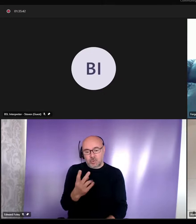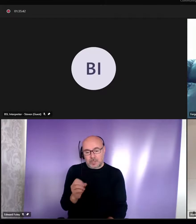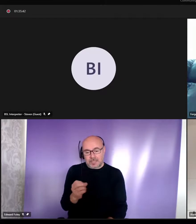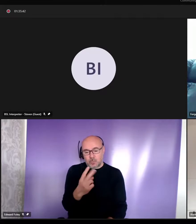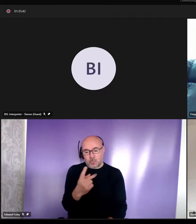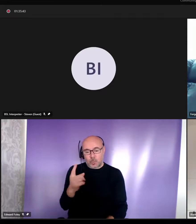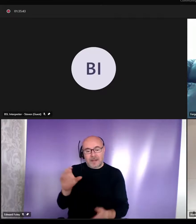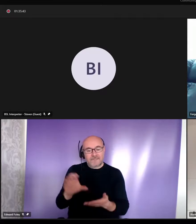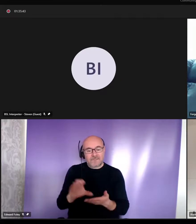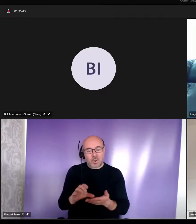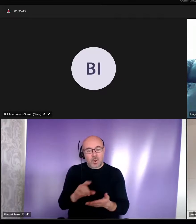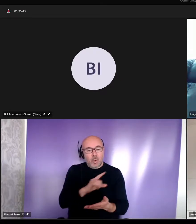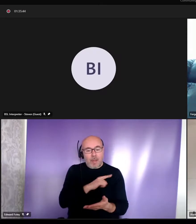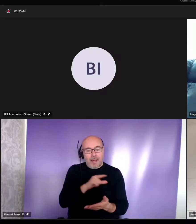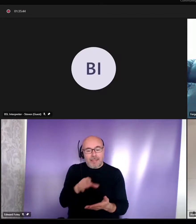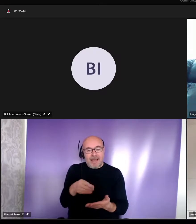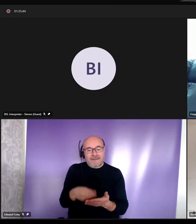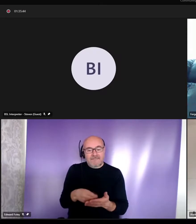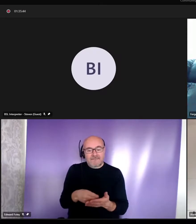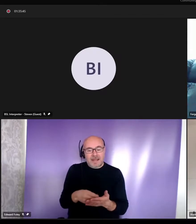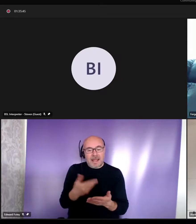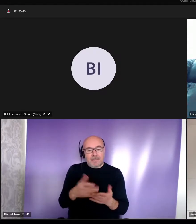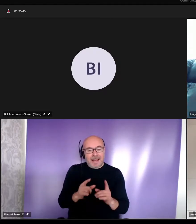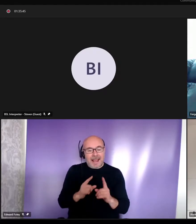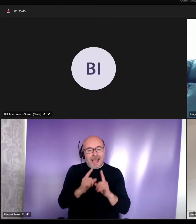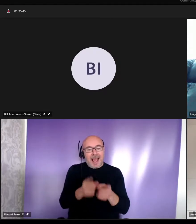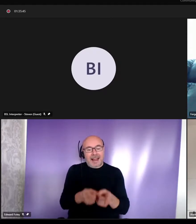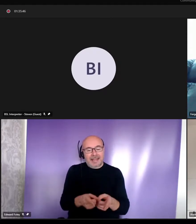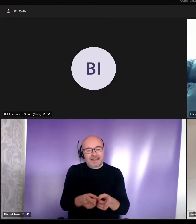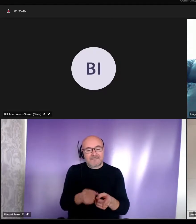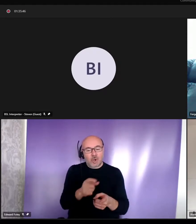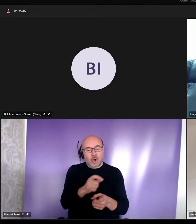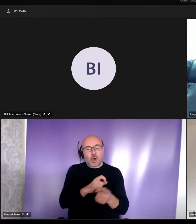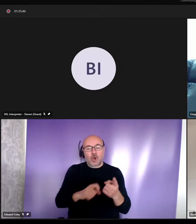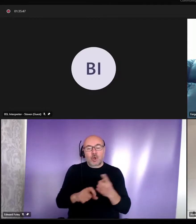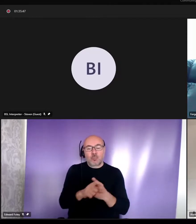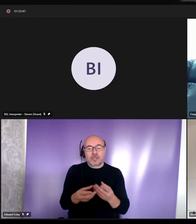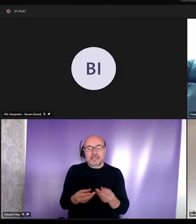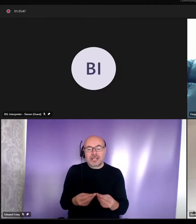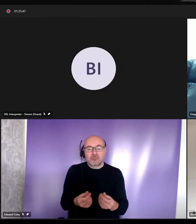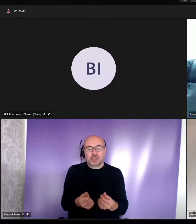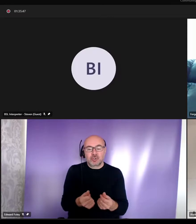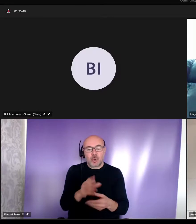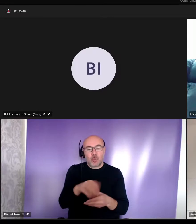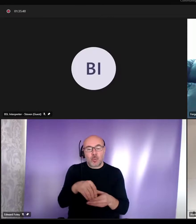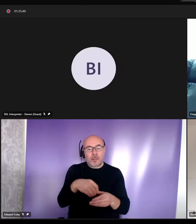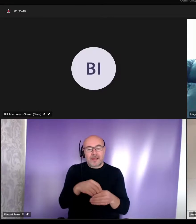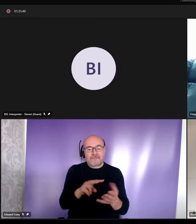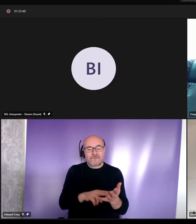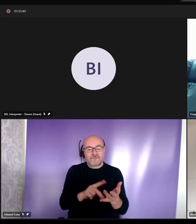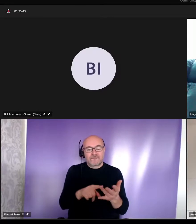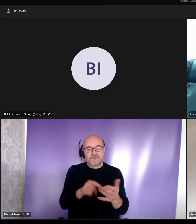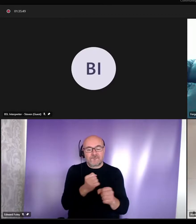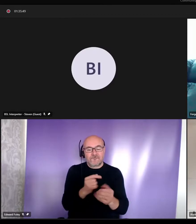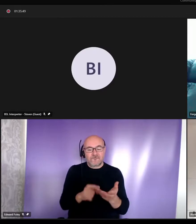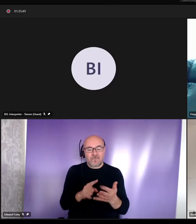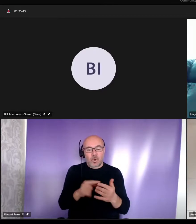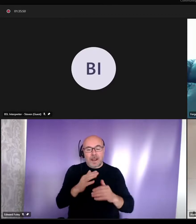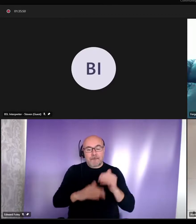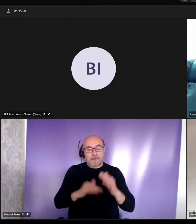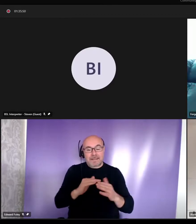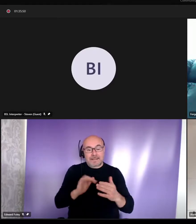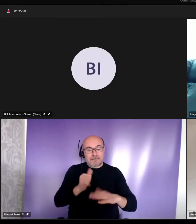was allocated towards the delivery of a community resource in the Vogue building in Hamilton. The